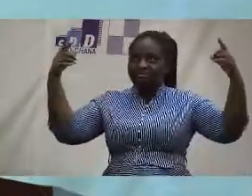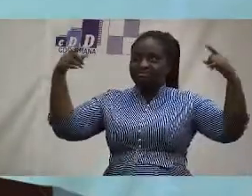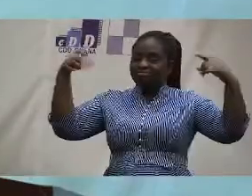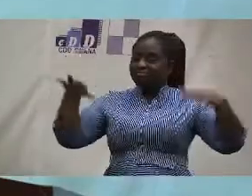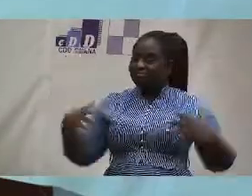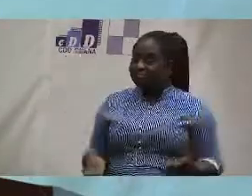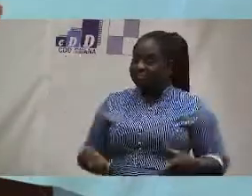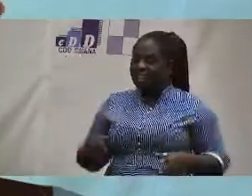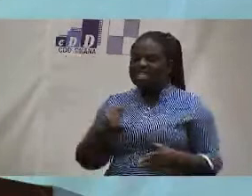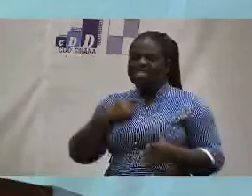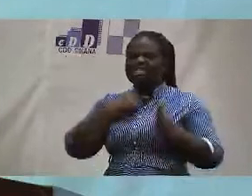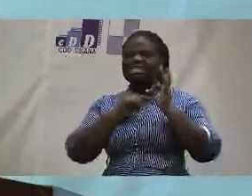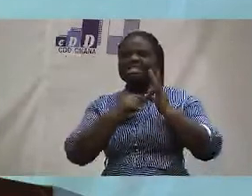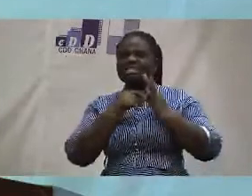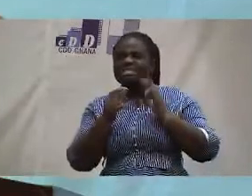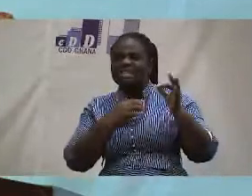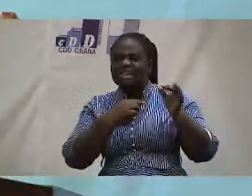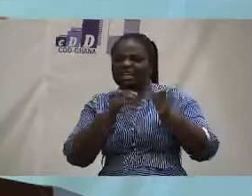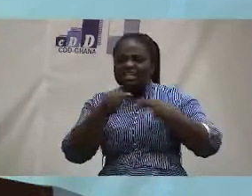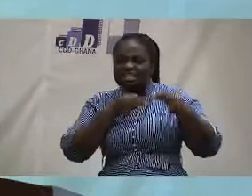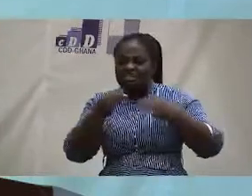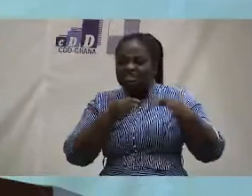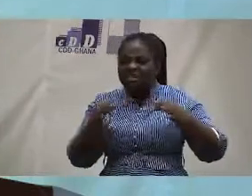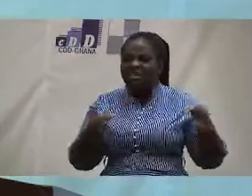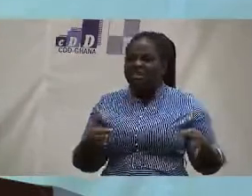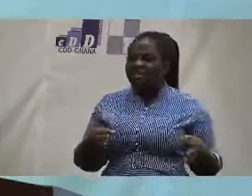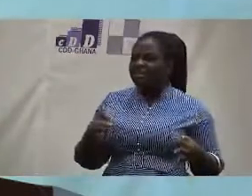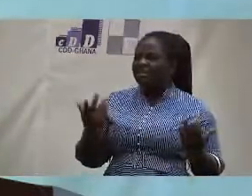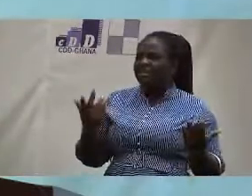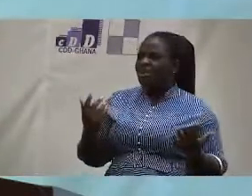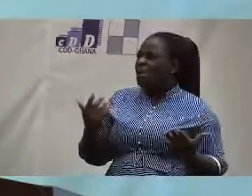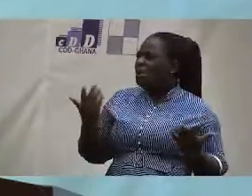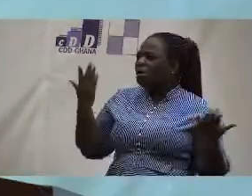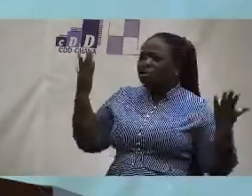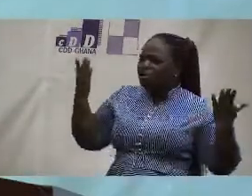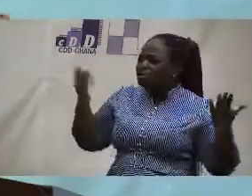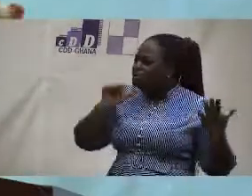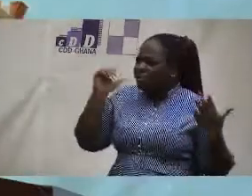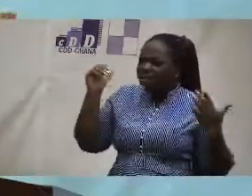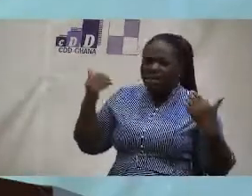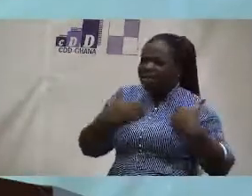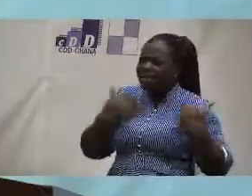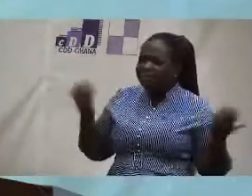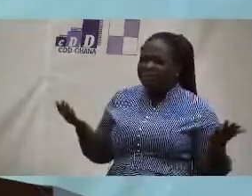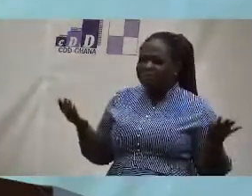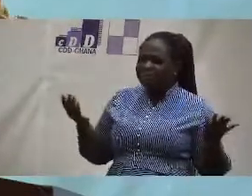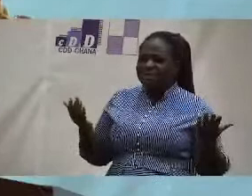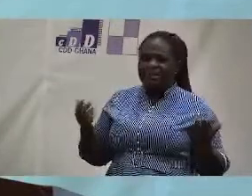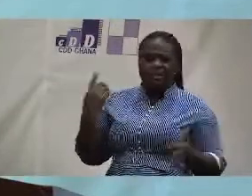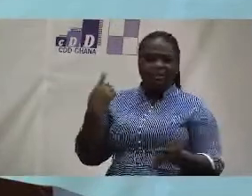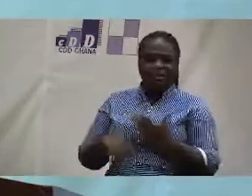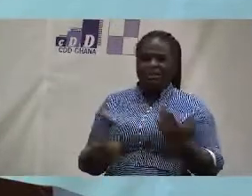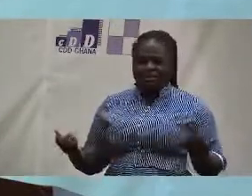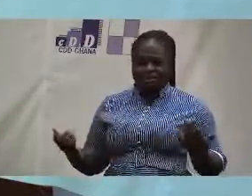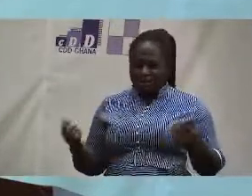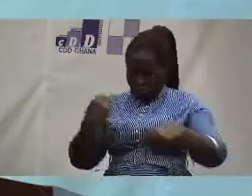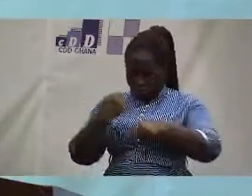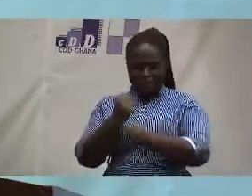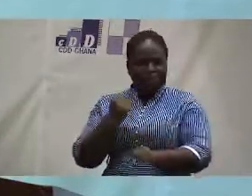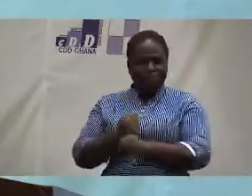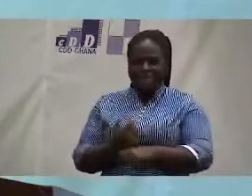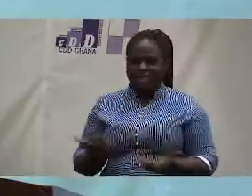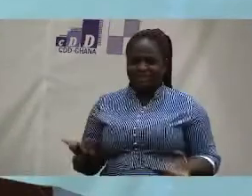that, prescribing jail term fines when we do not even have a real definition of what